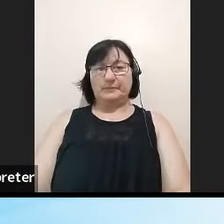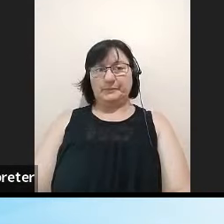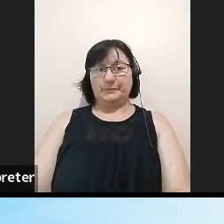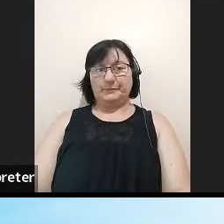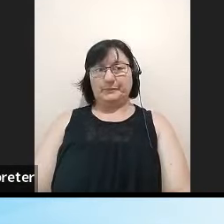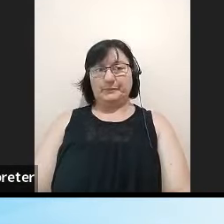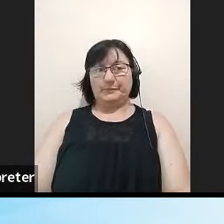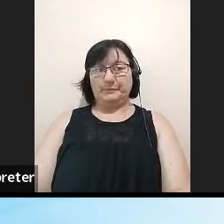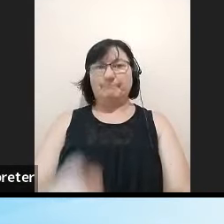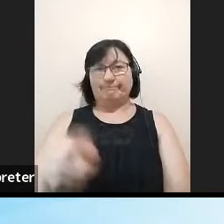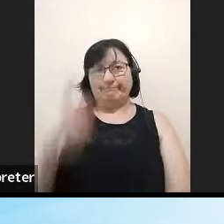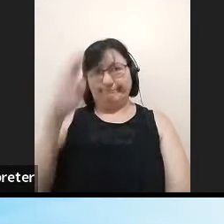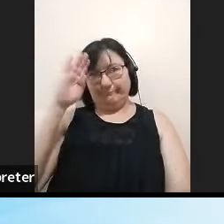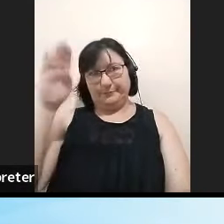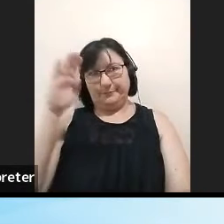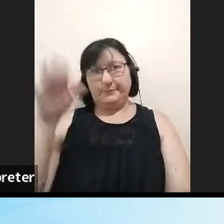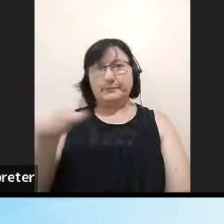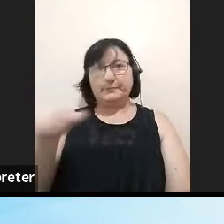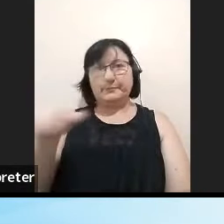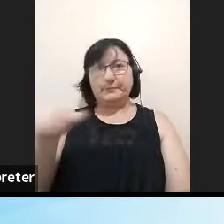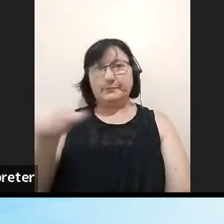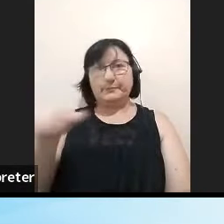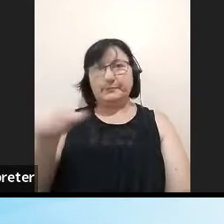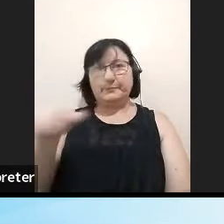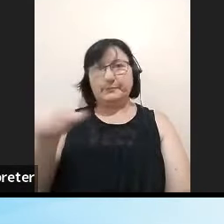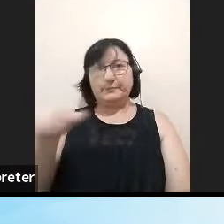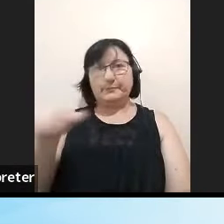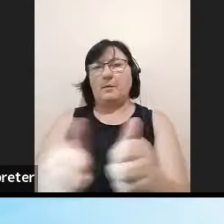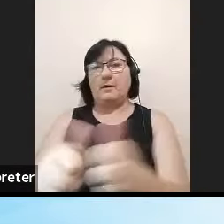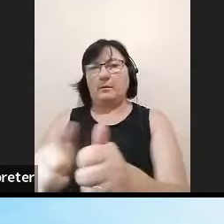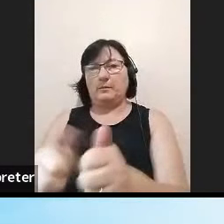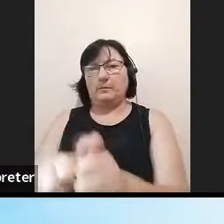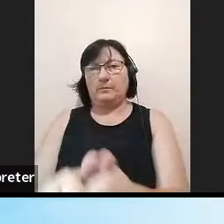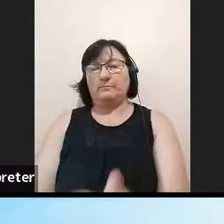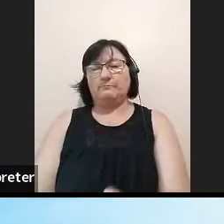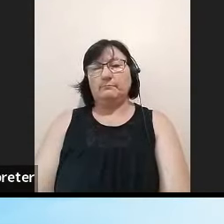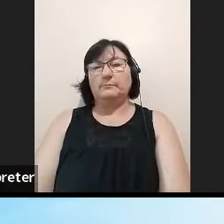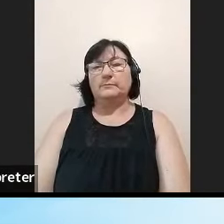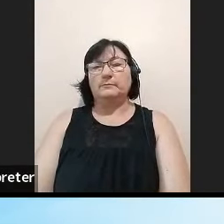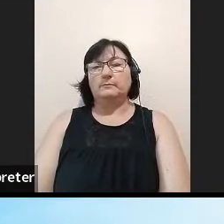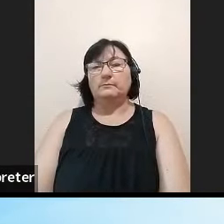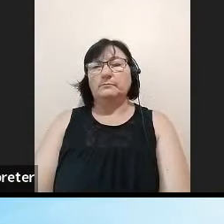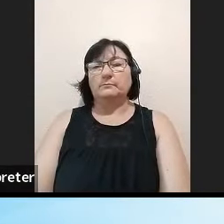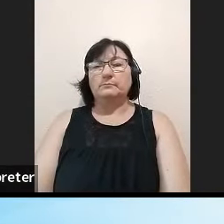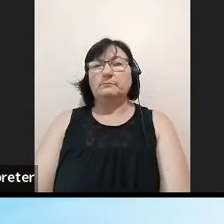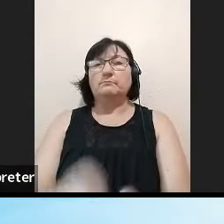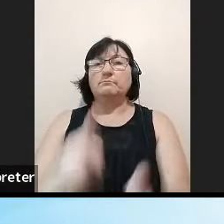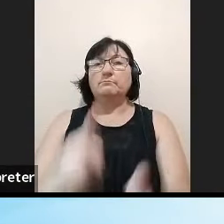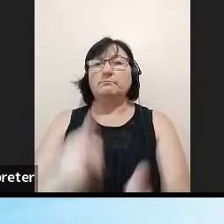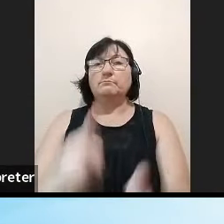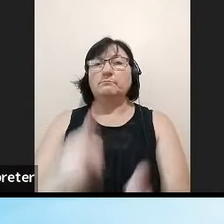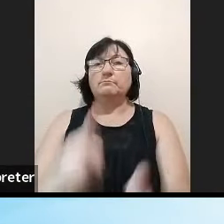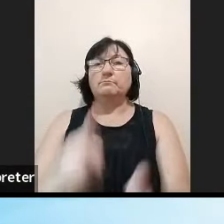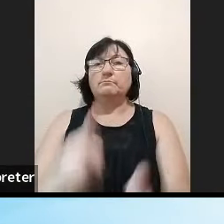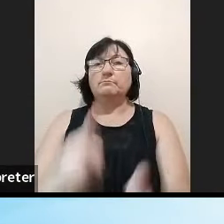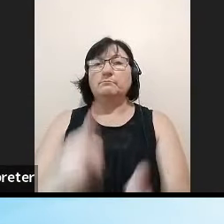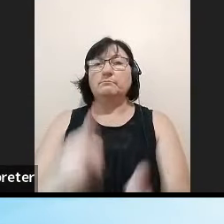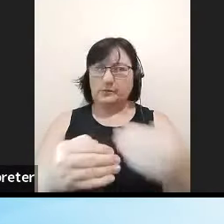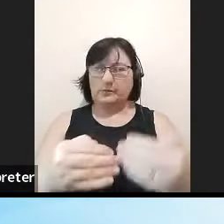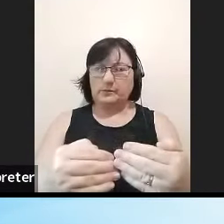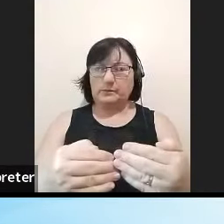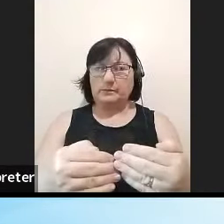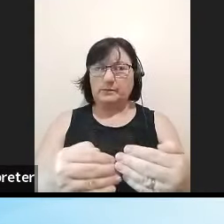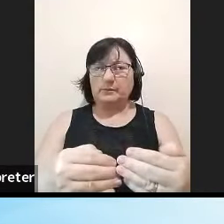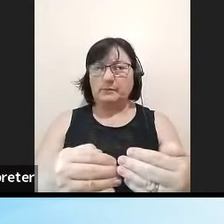our stakeholders online. The application process for applying to be an accredited